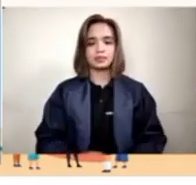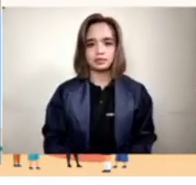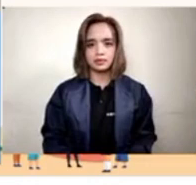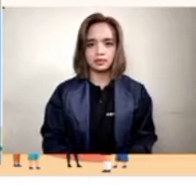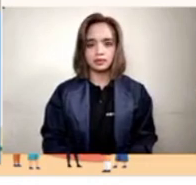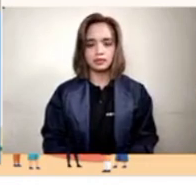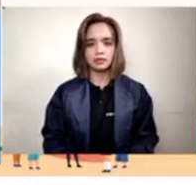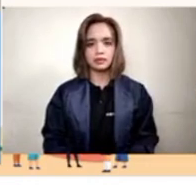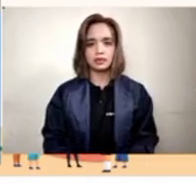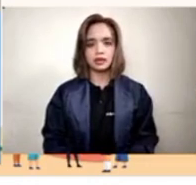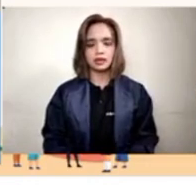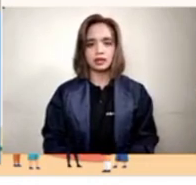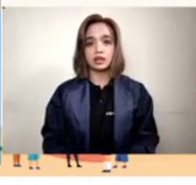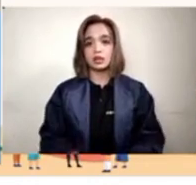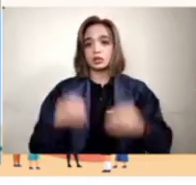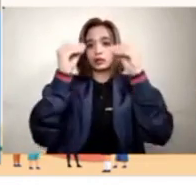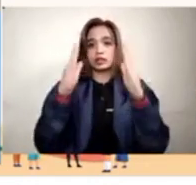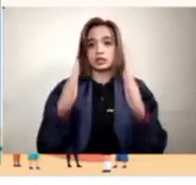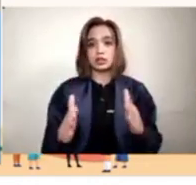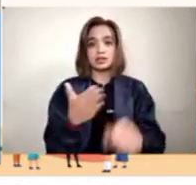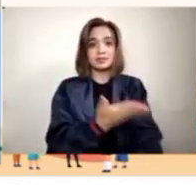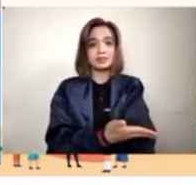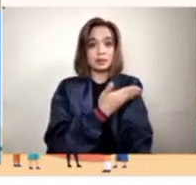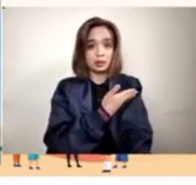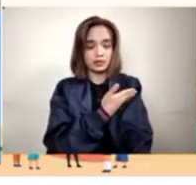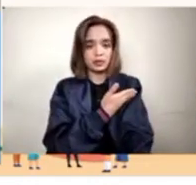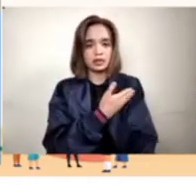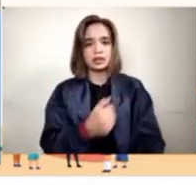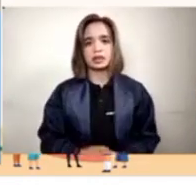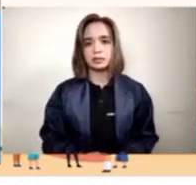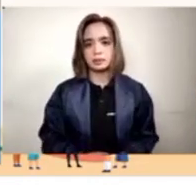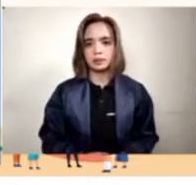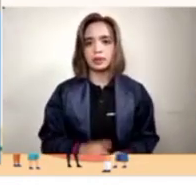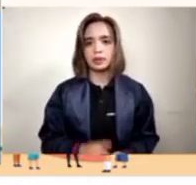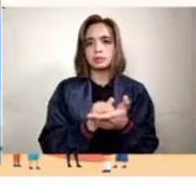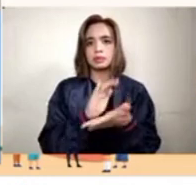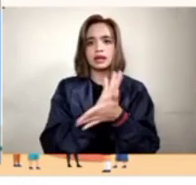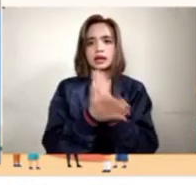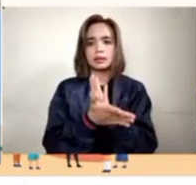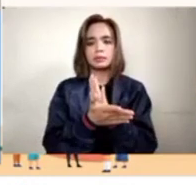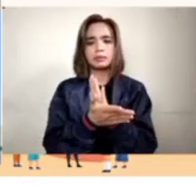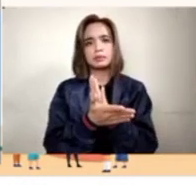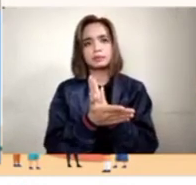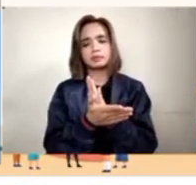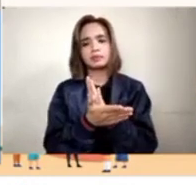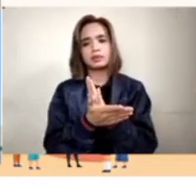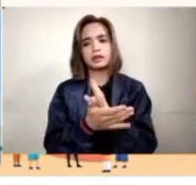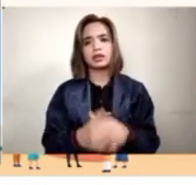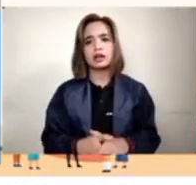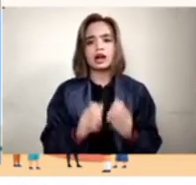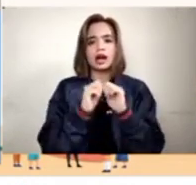to the corresponding teacher promotion. The teacher progression also features the classification